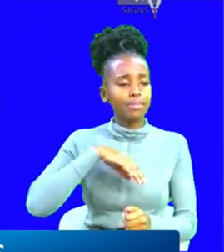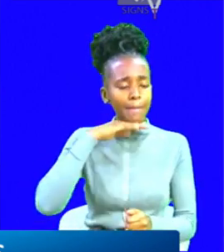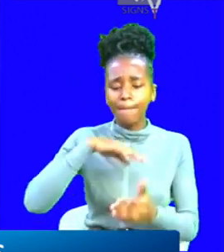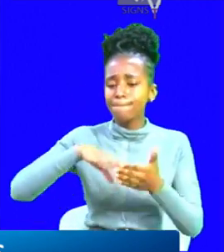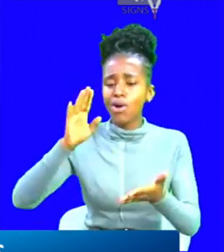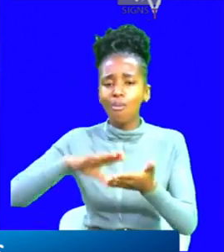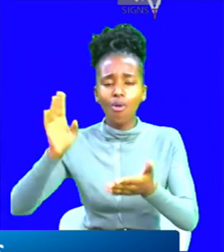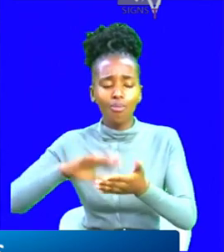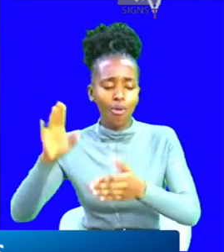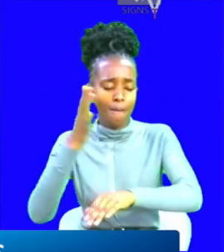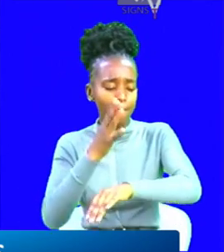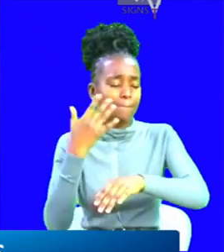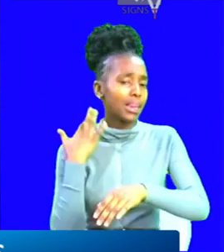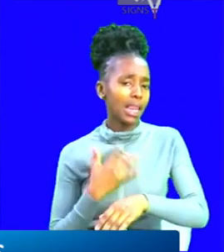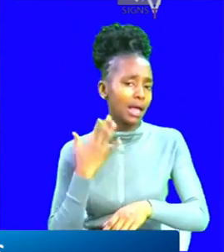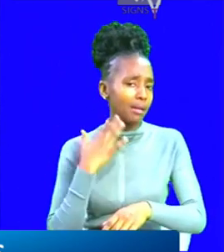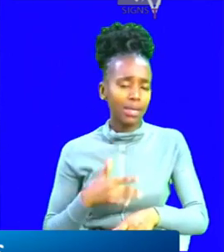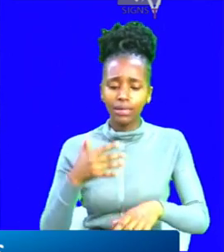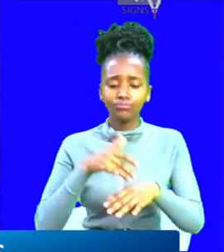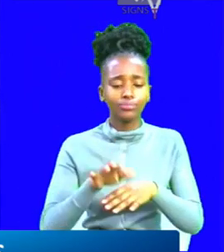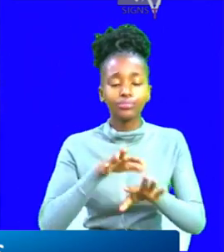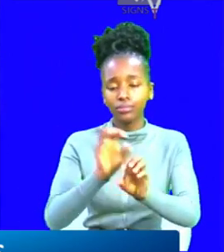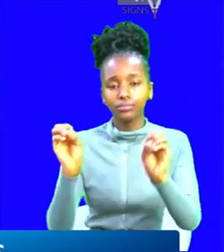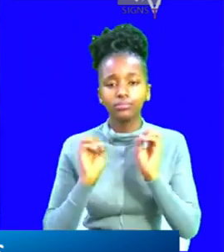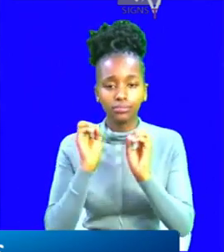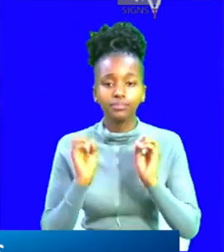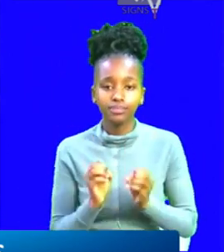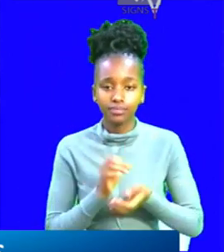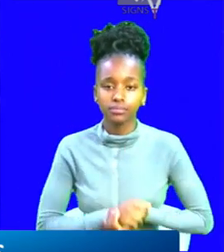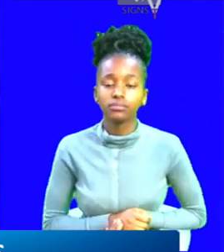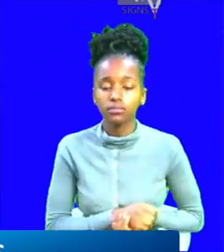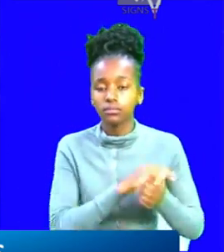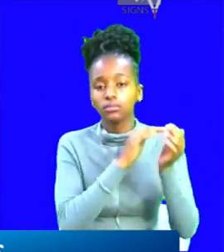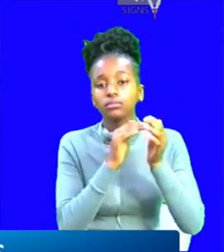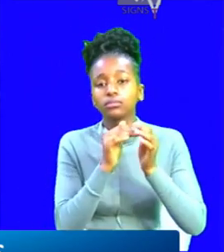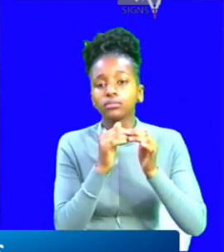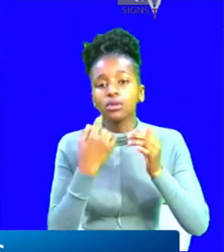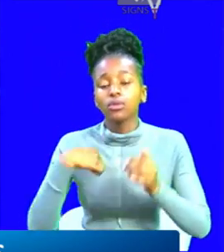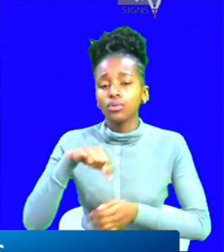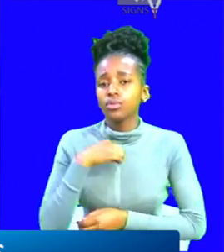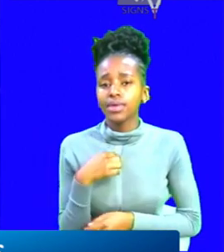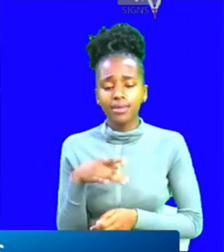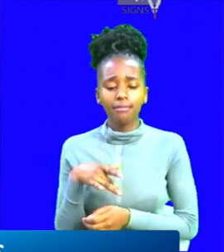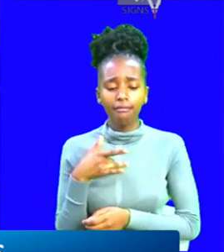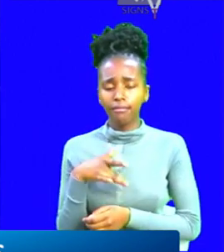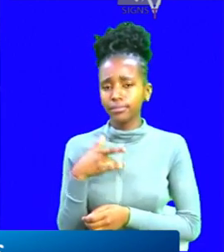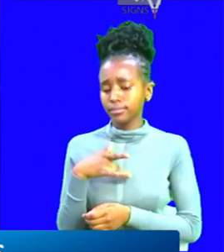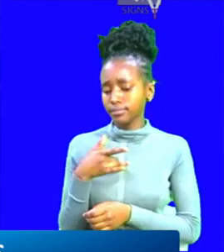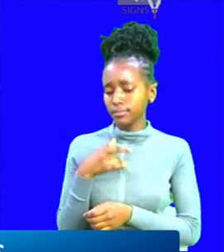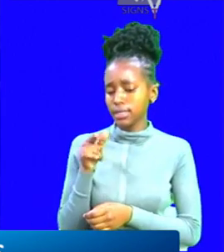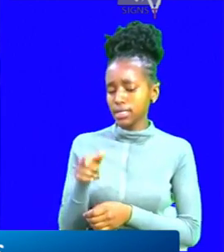be shed. We are particularly appalled by unbecoming, insulting,